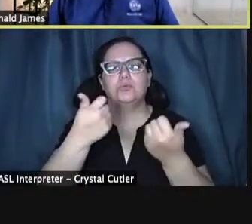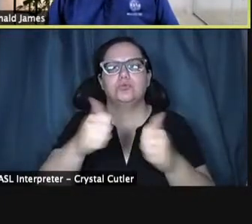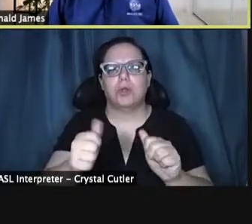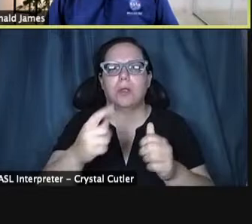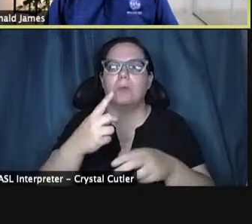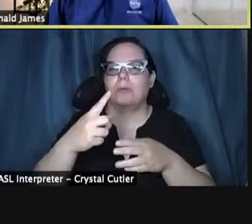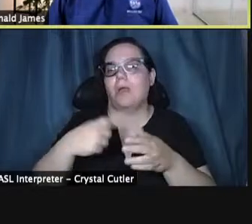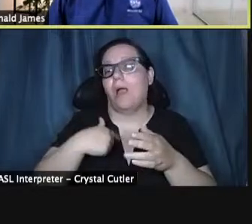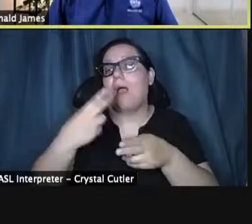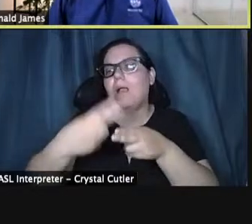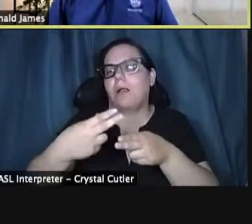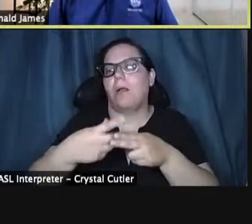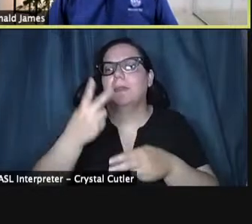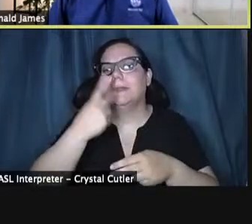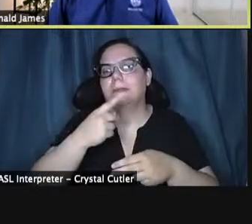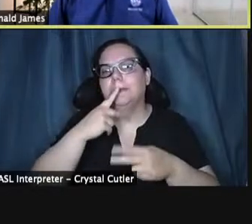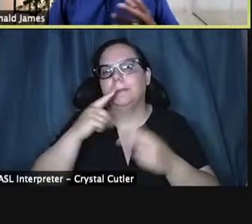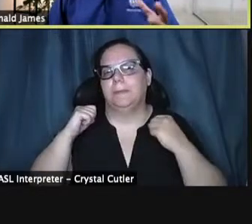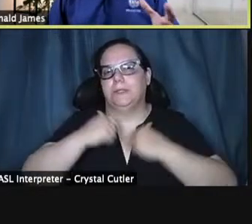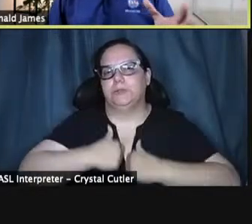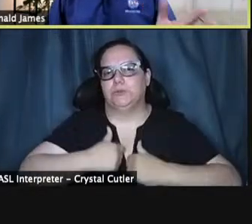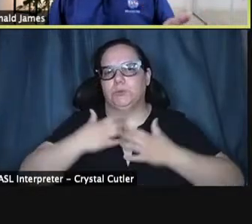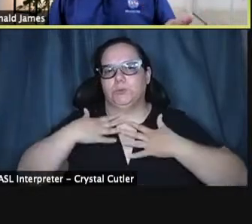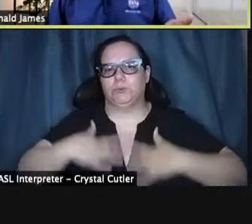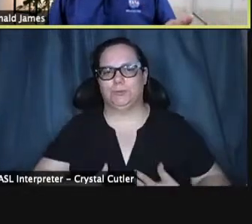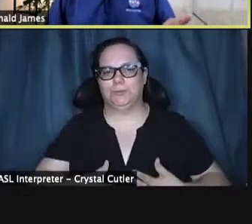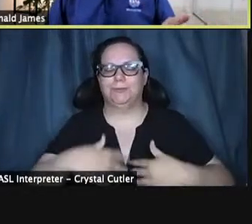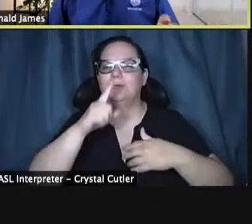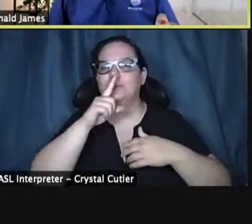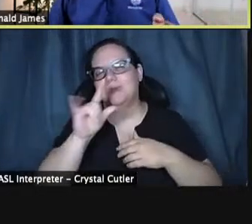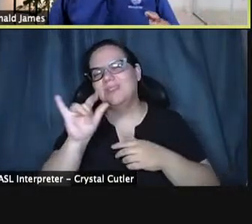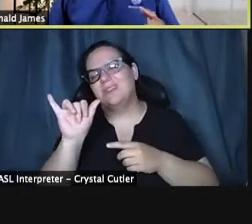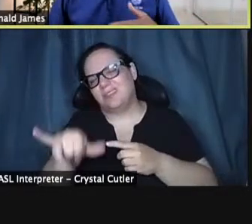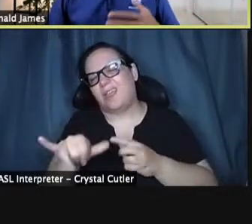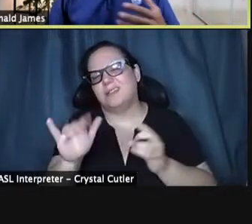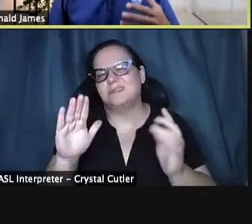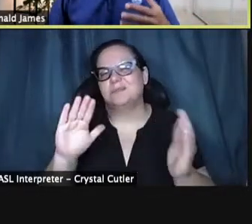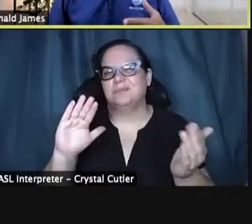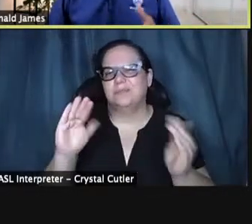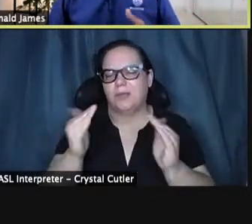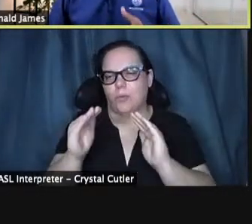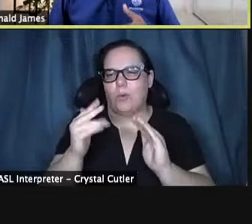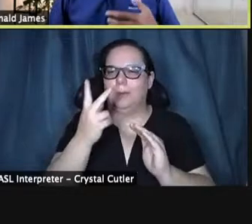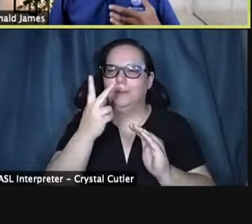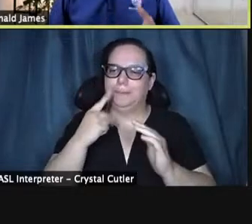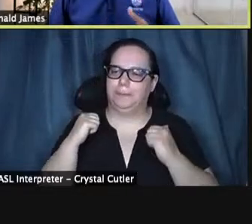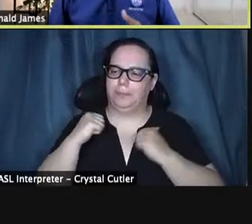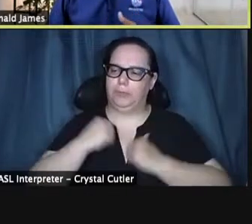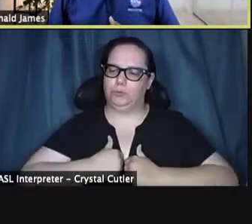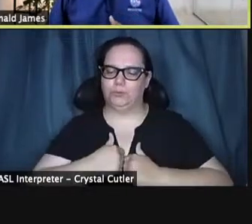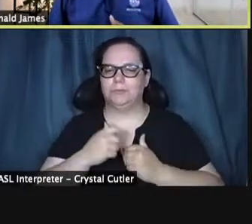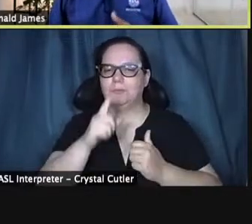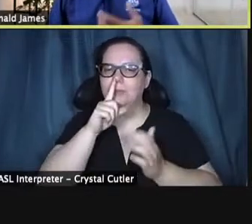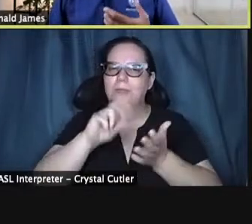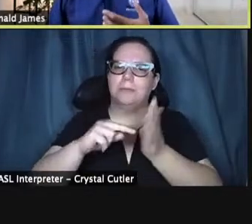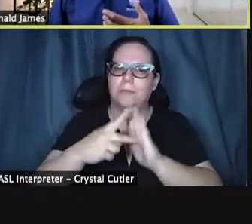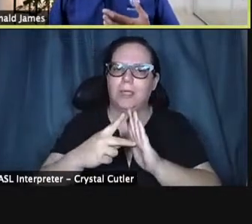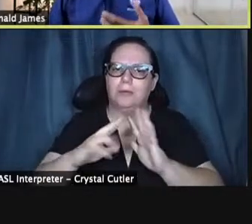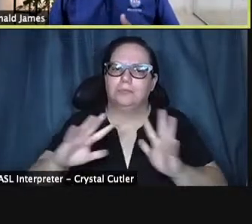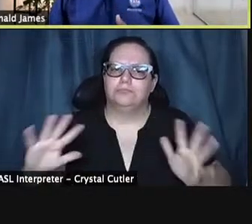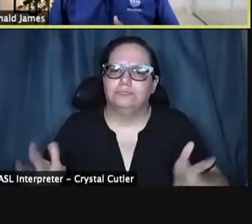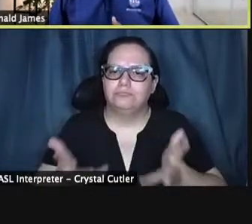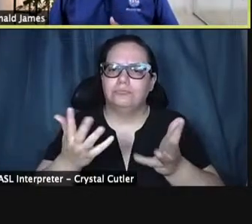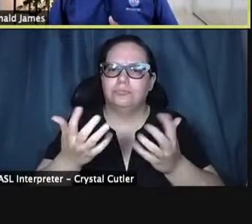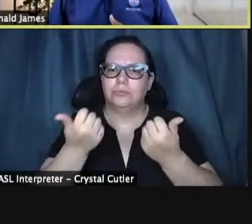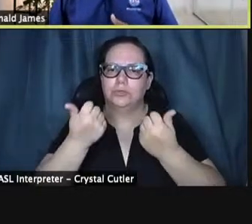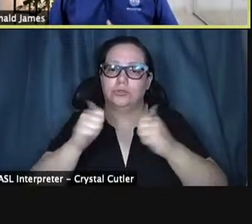the title of chapter 4 in the book. And pink suits are a metaphor, and they are meant to encourage trying something on that you